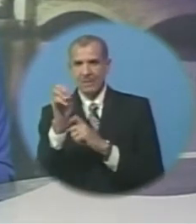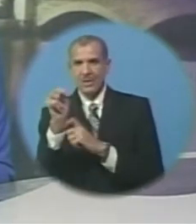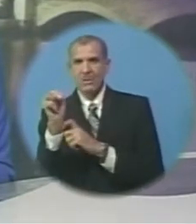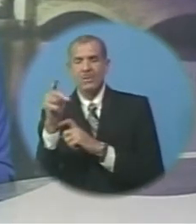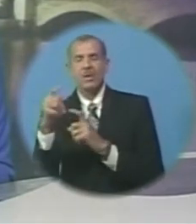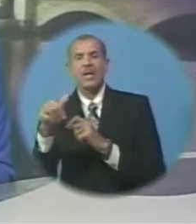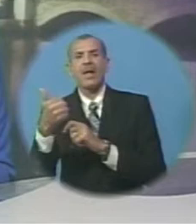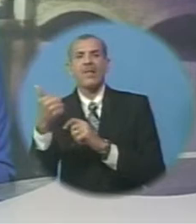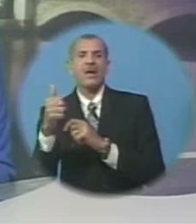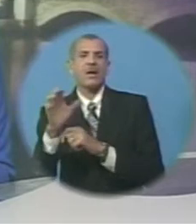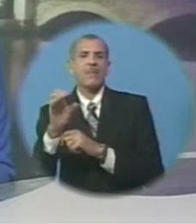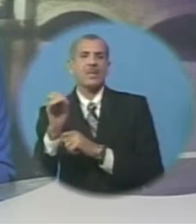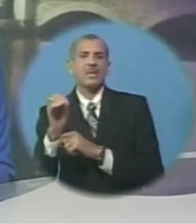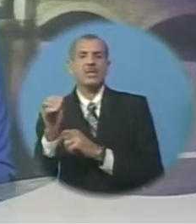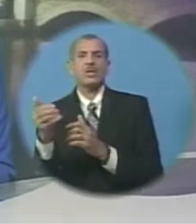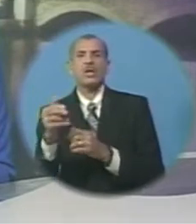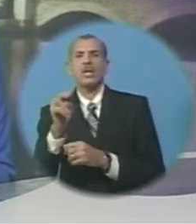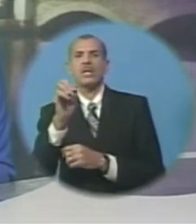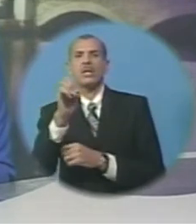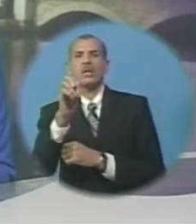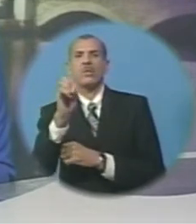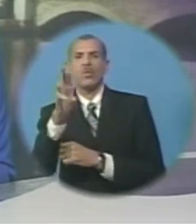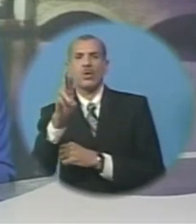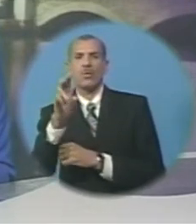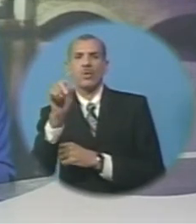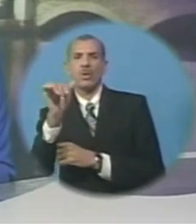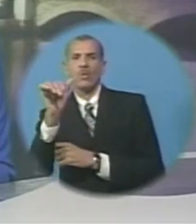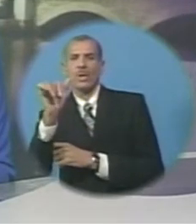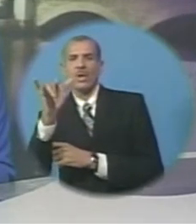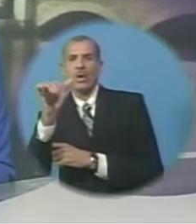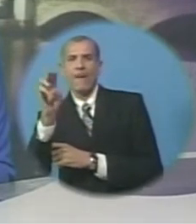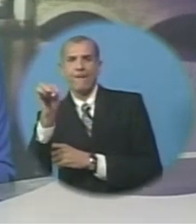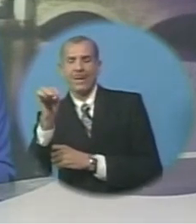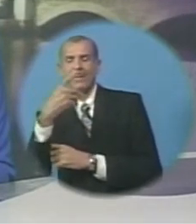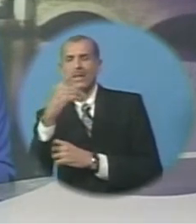of the company. The newer Yum debuted today with Yum China